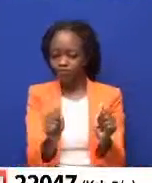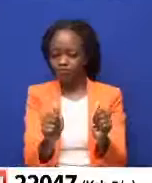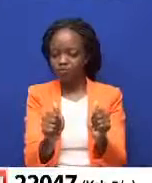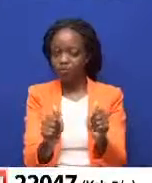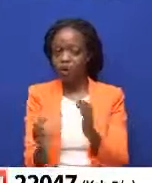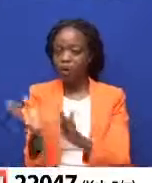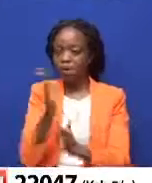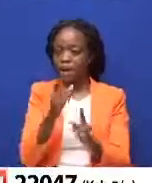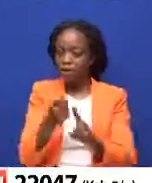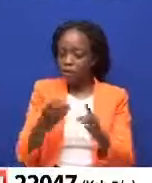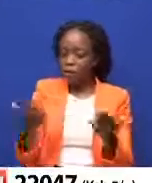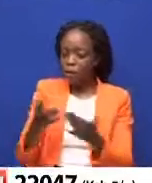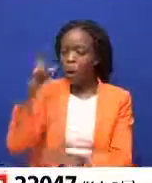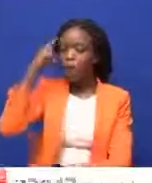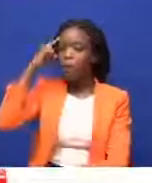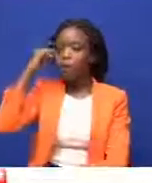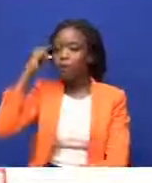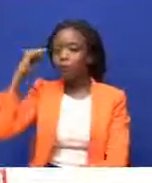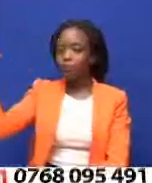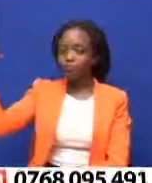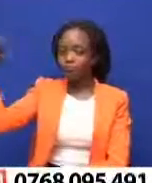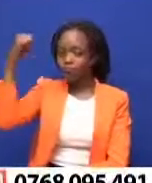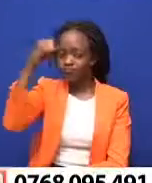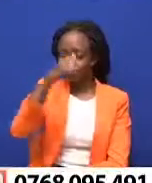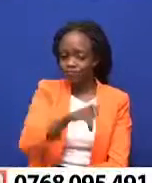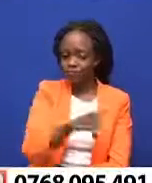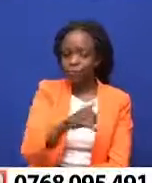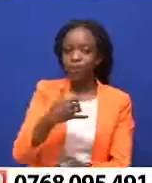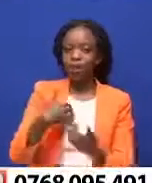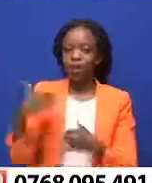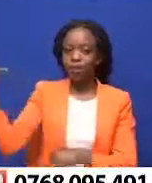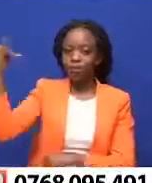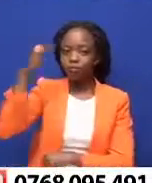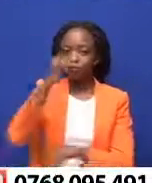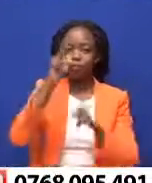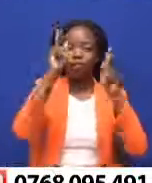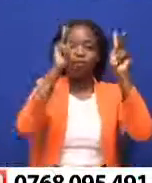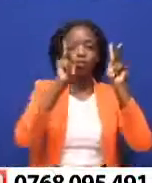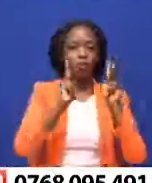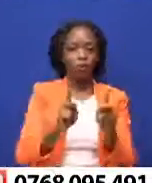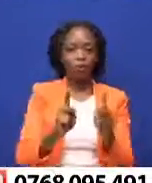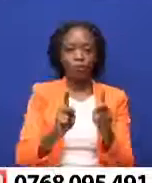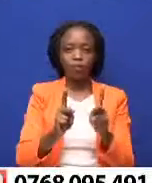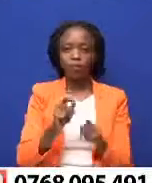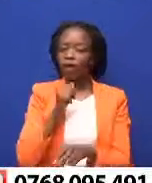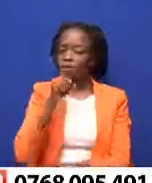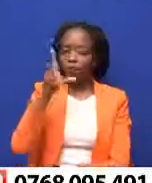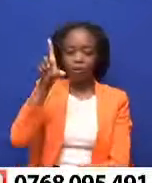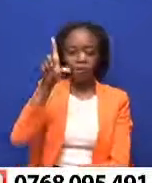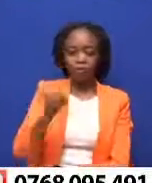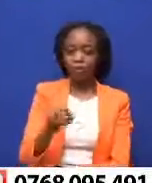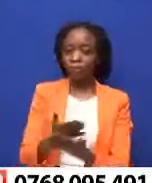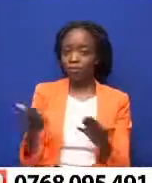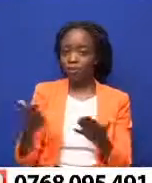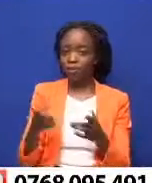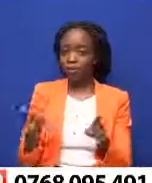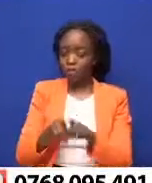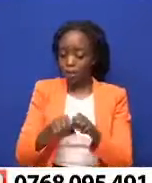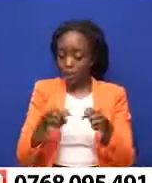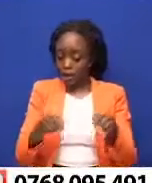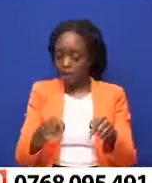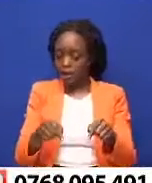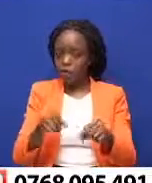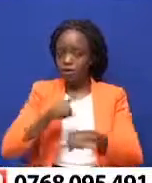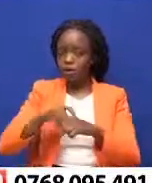a chartered plane coming from Mombasa, a chartered plane coming from Kisumu, it is not a cheap matter. And right now, in terms